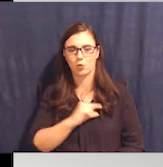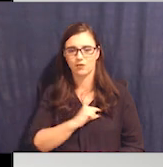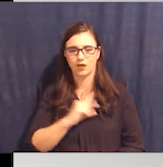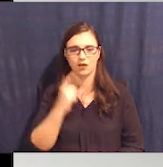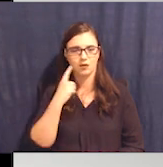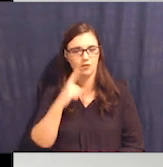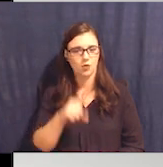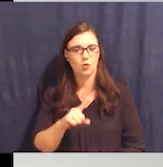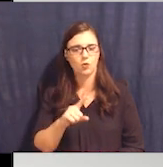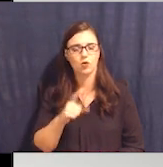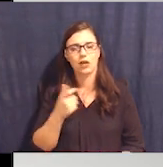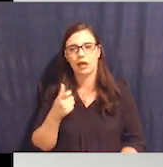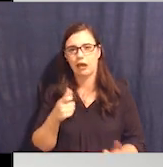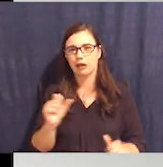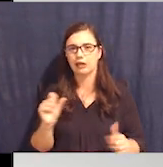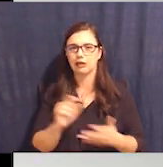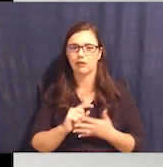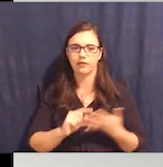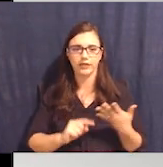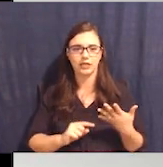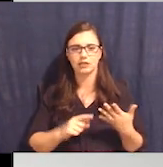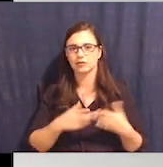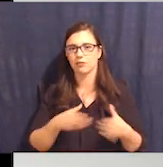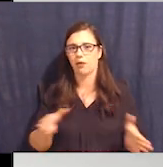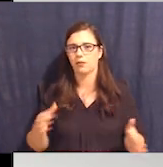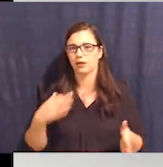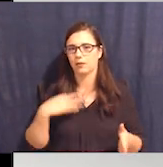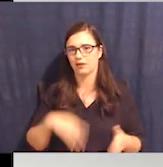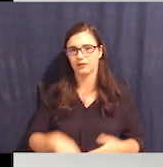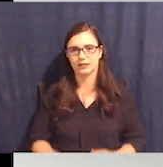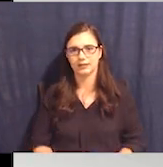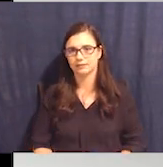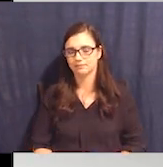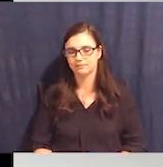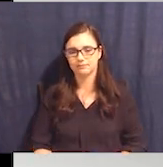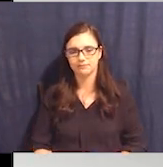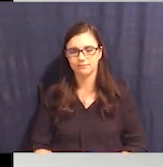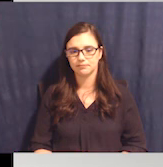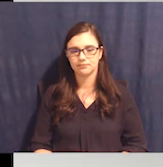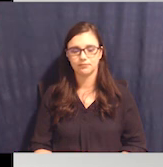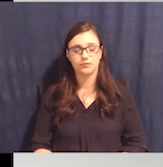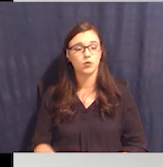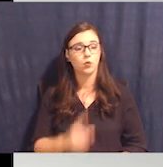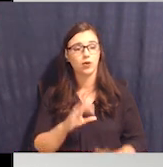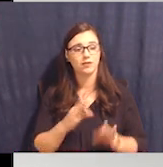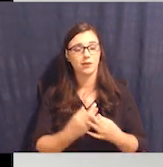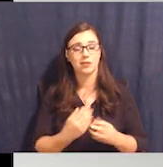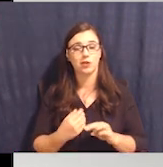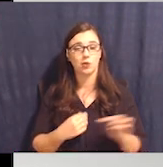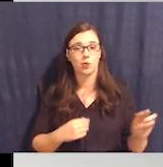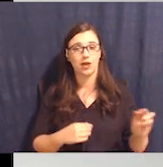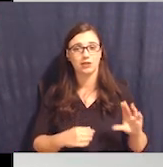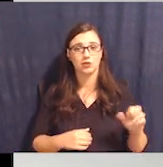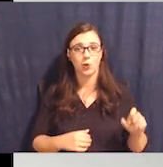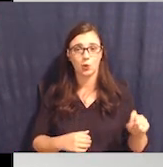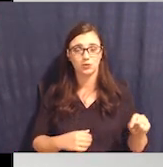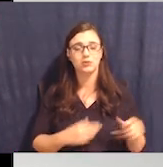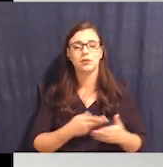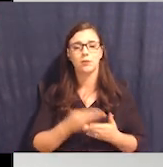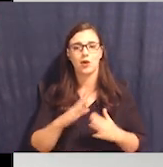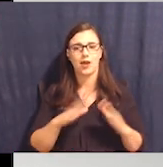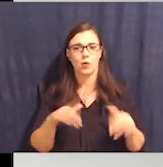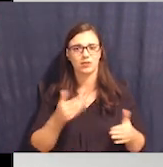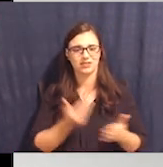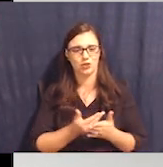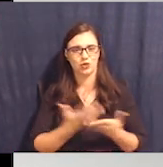purposes of qualifying for any of these public benefits. One family on the West Coast